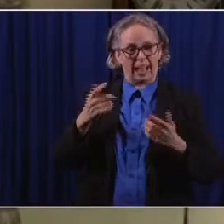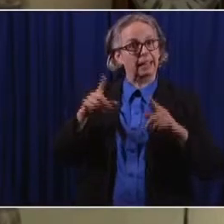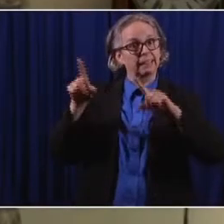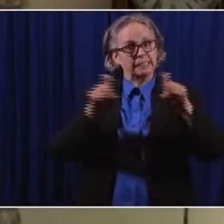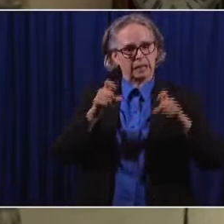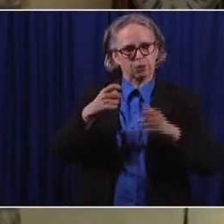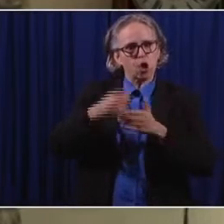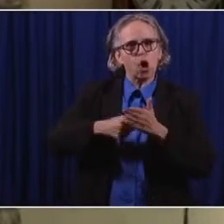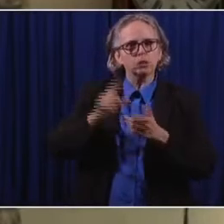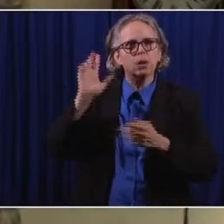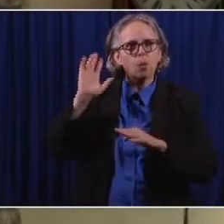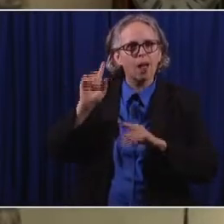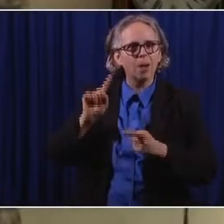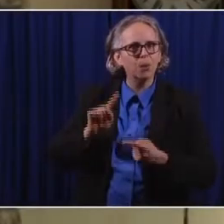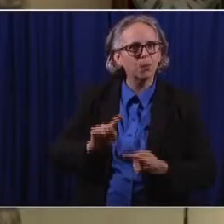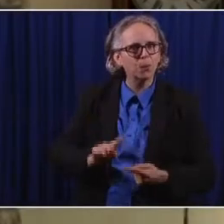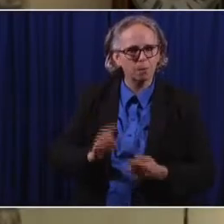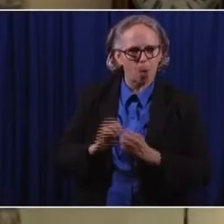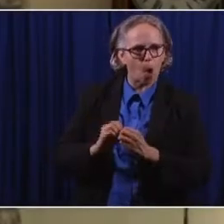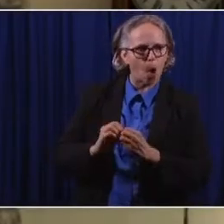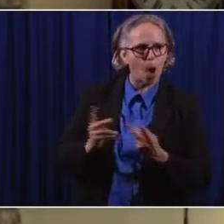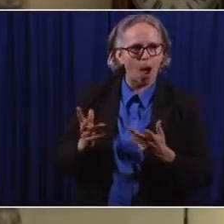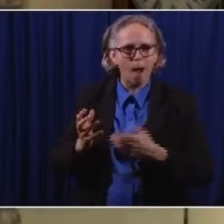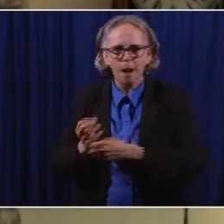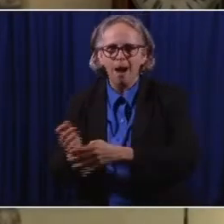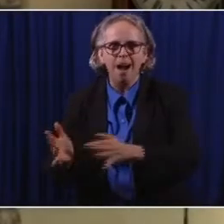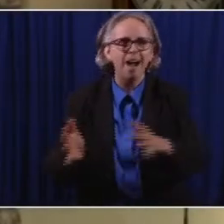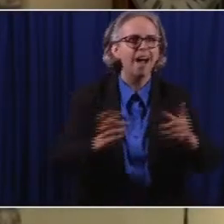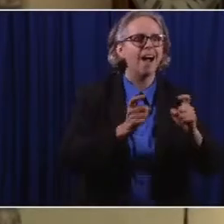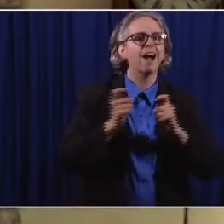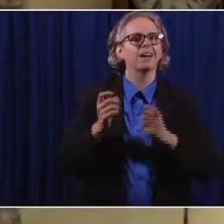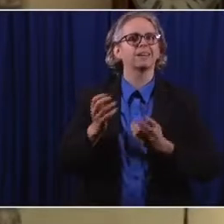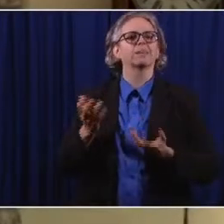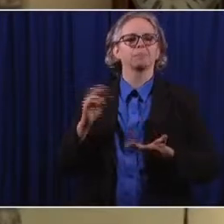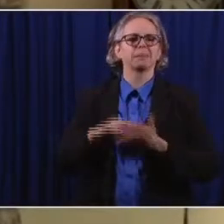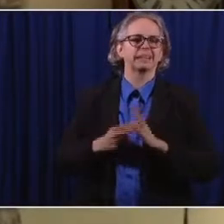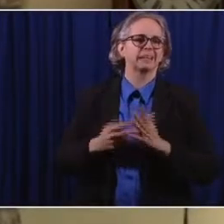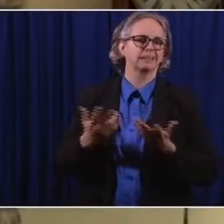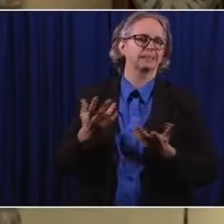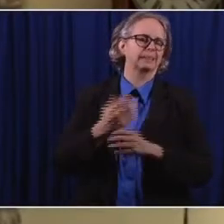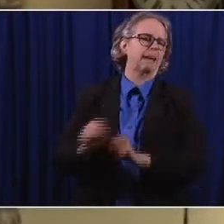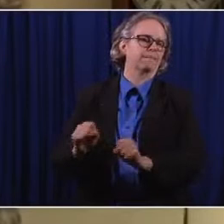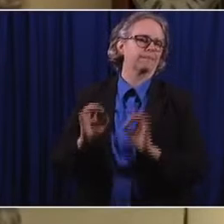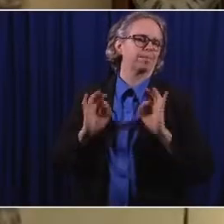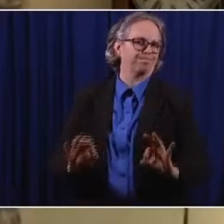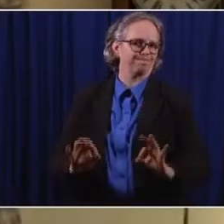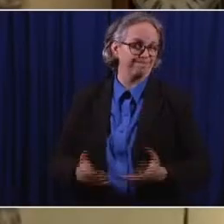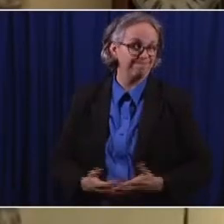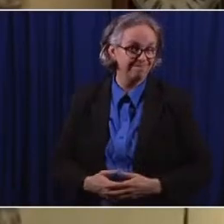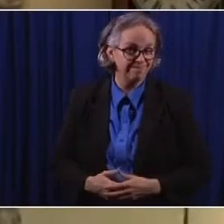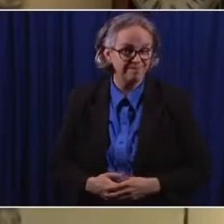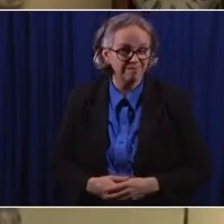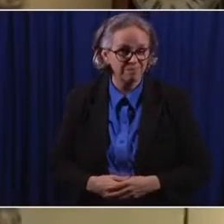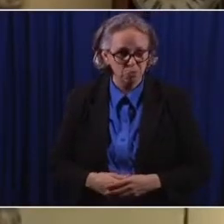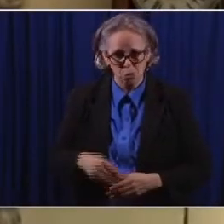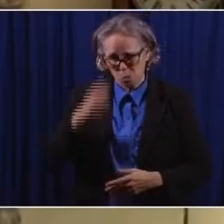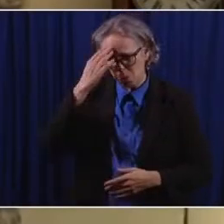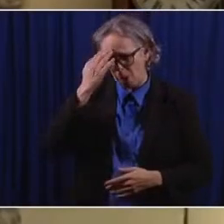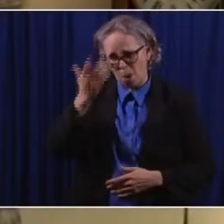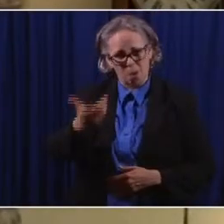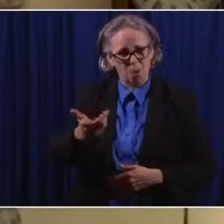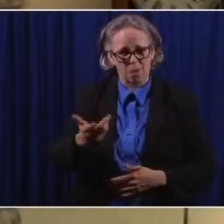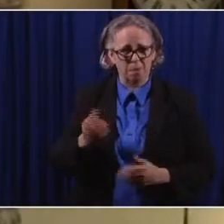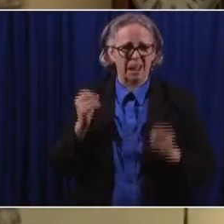do inside nursing homes, the safer it's going to be. But we still, as you know, are losing a lot of people in nursing